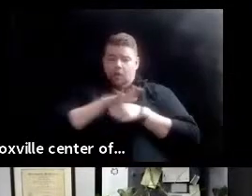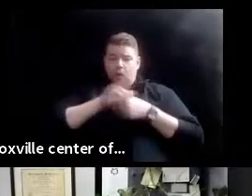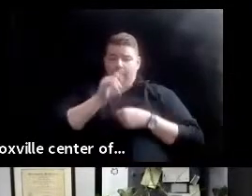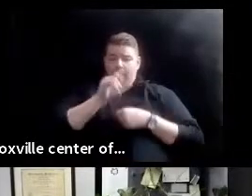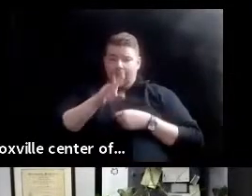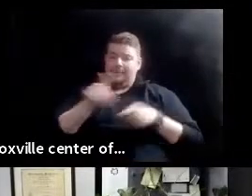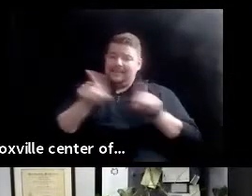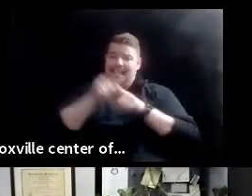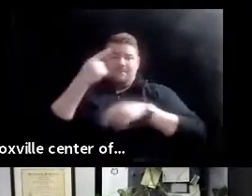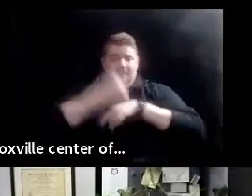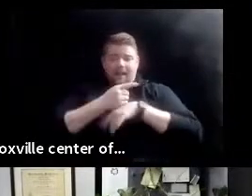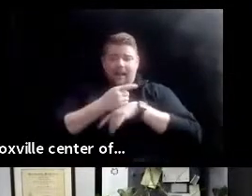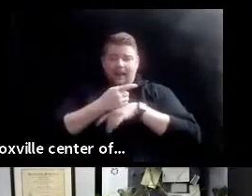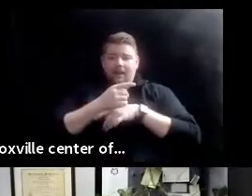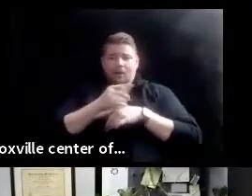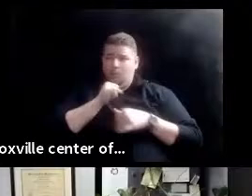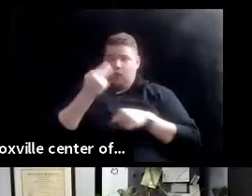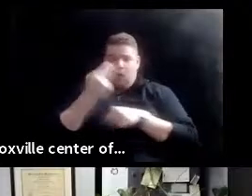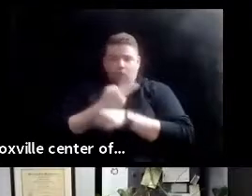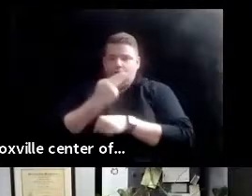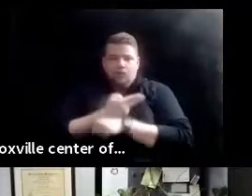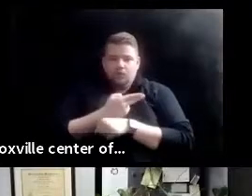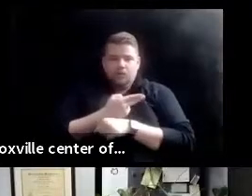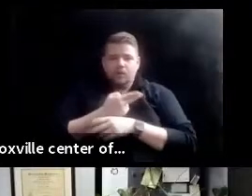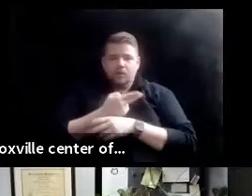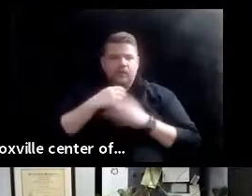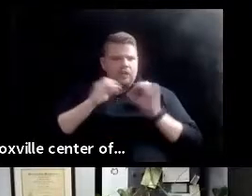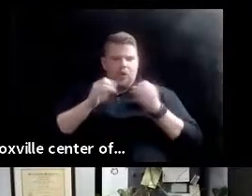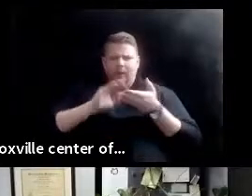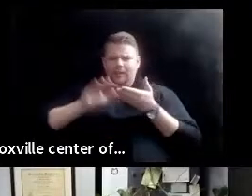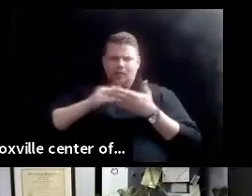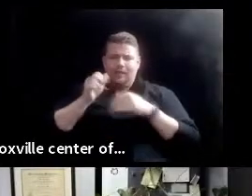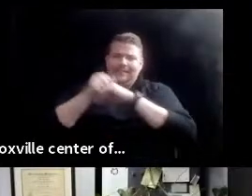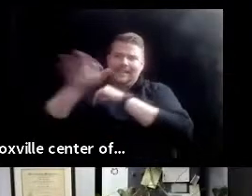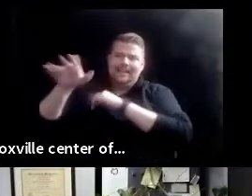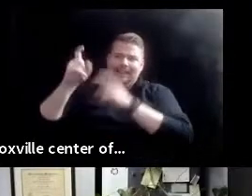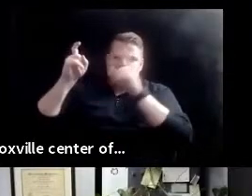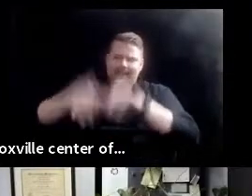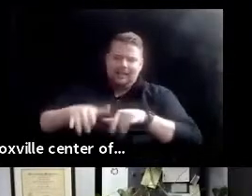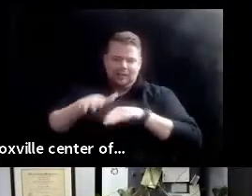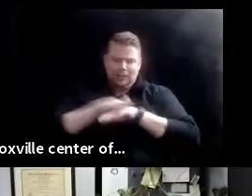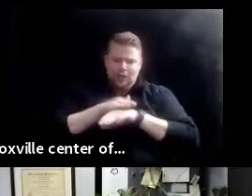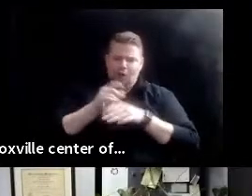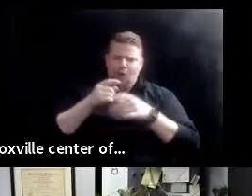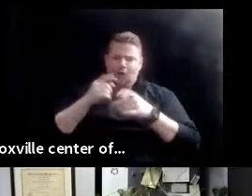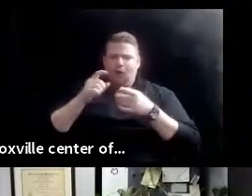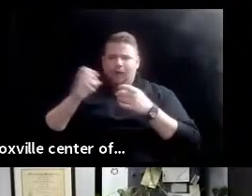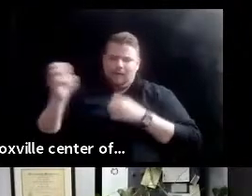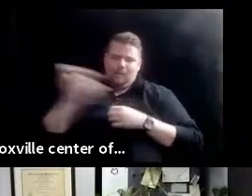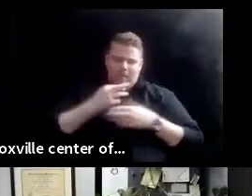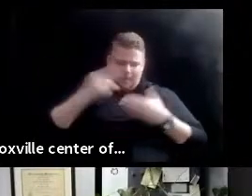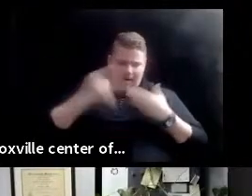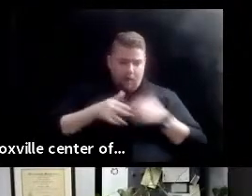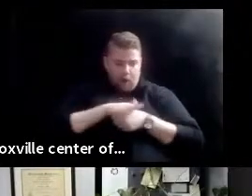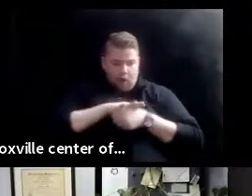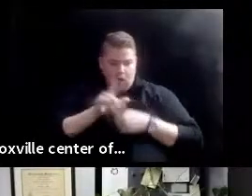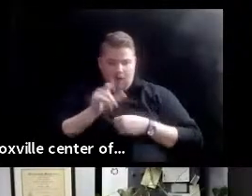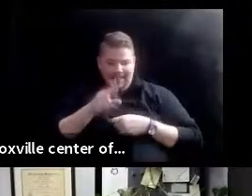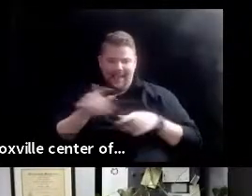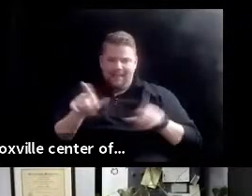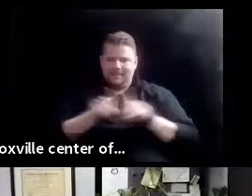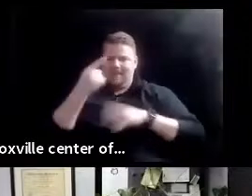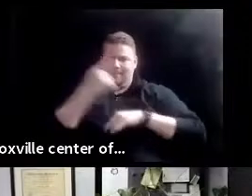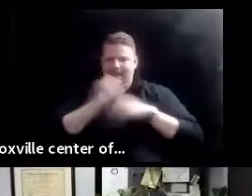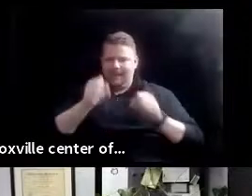that for some reason we don't use. There's no excuse for sending out testing with slow turnaround when you have a local lab that is same day.